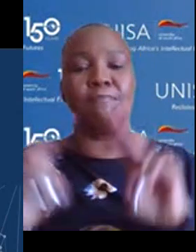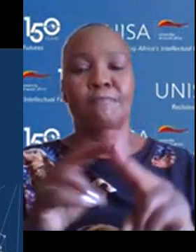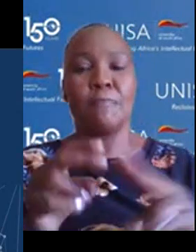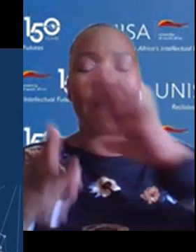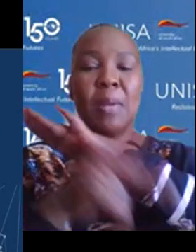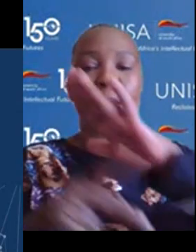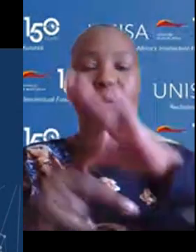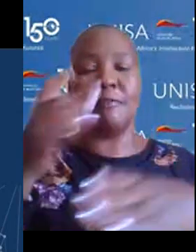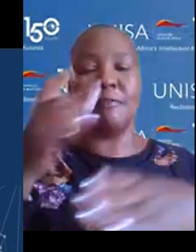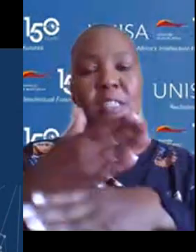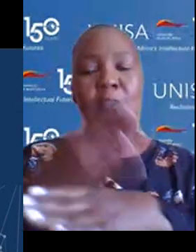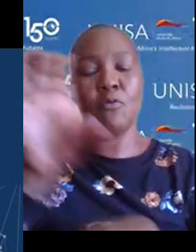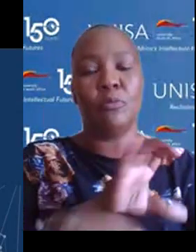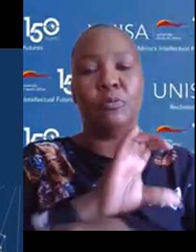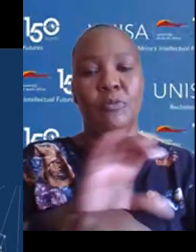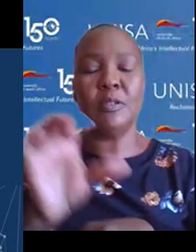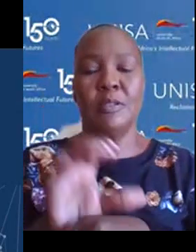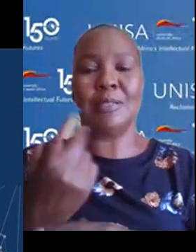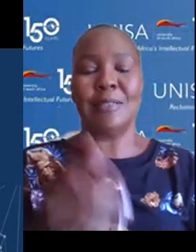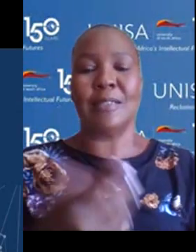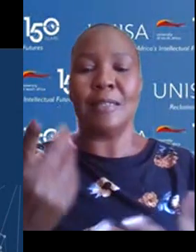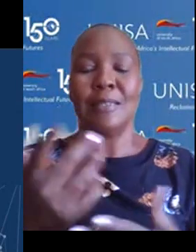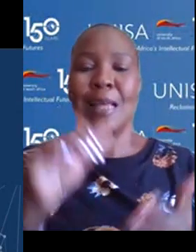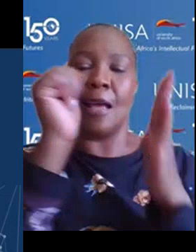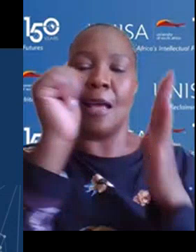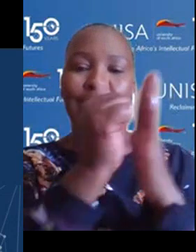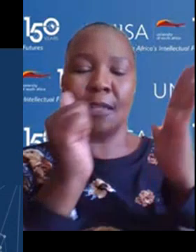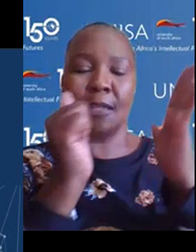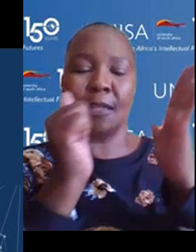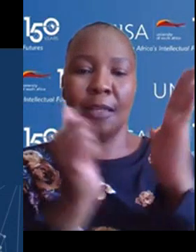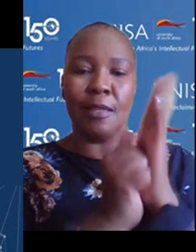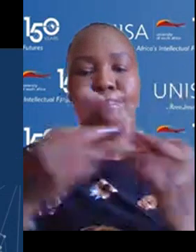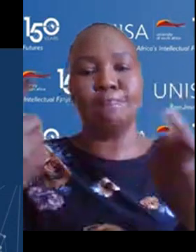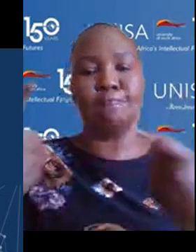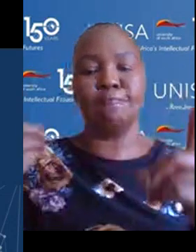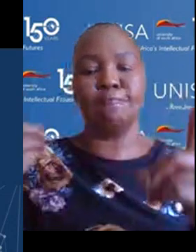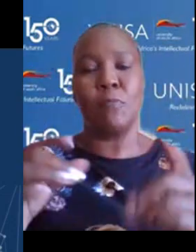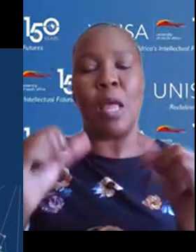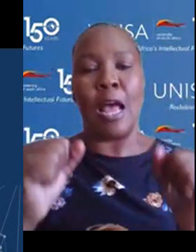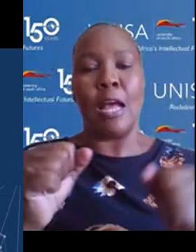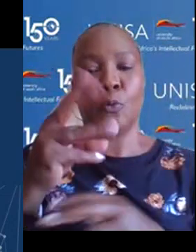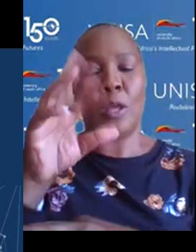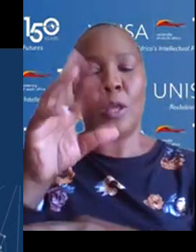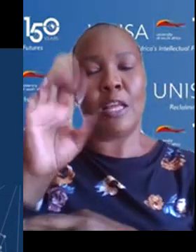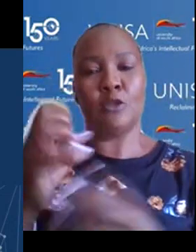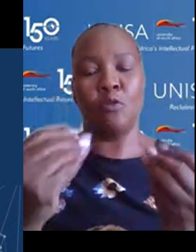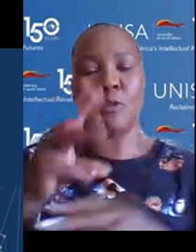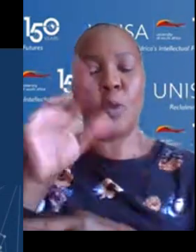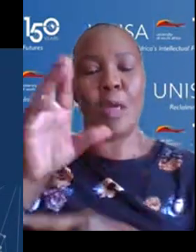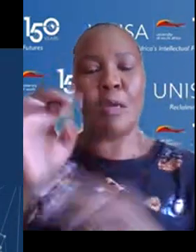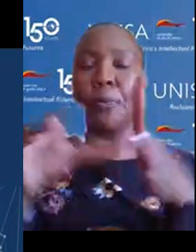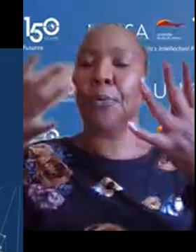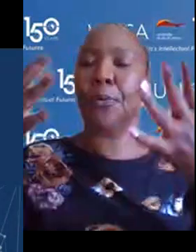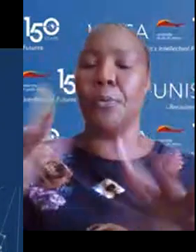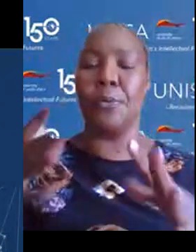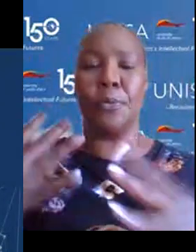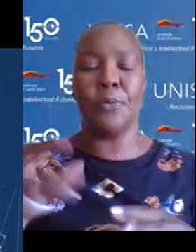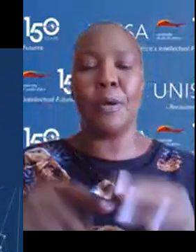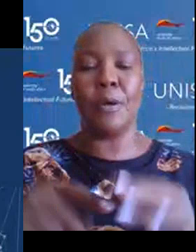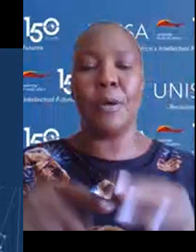functions of a computer. So this is really our little agenda. The difference between hardware and software, it's quite important. What